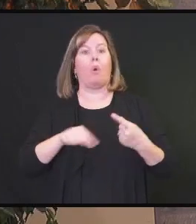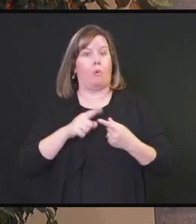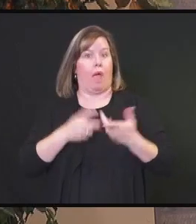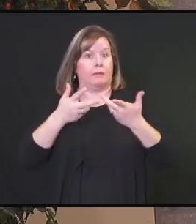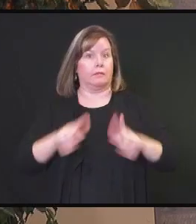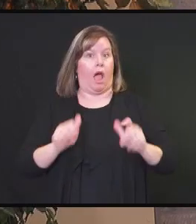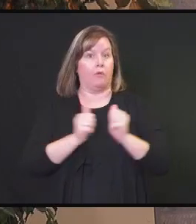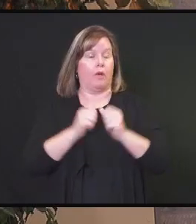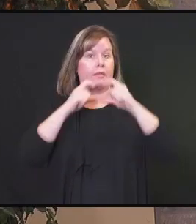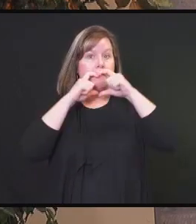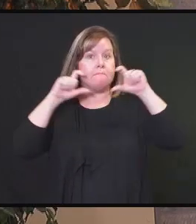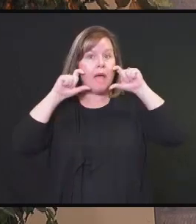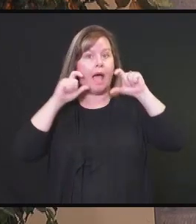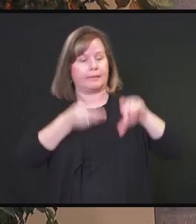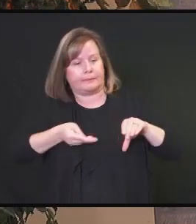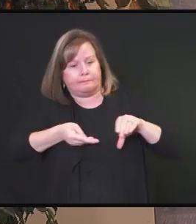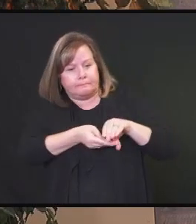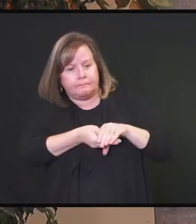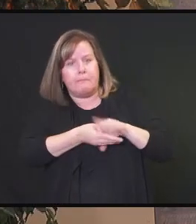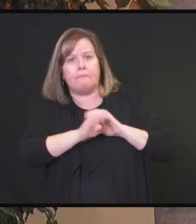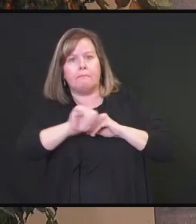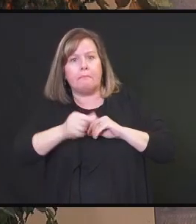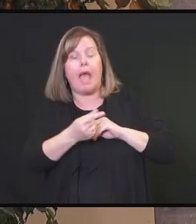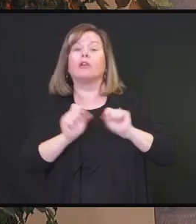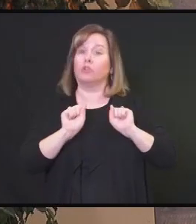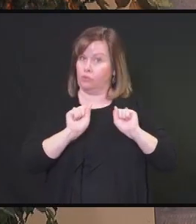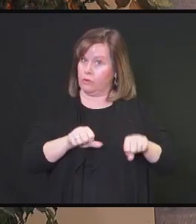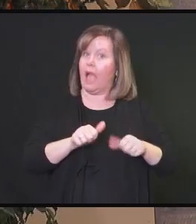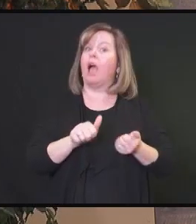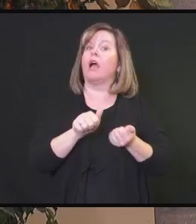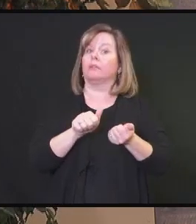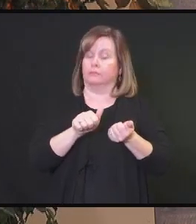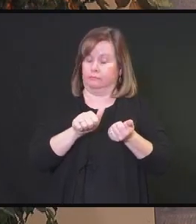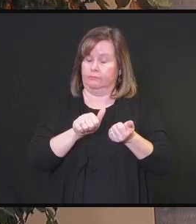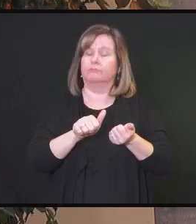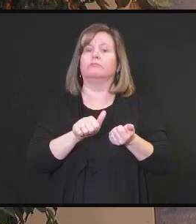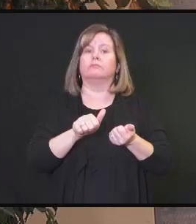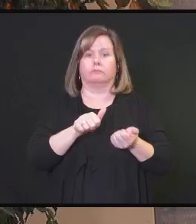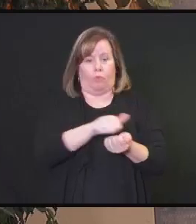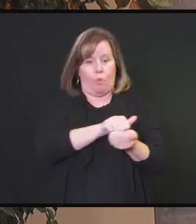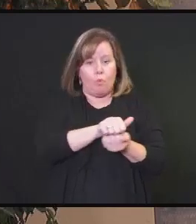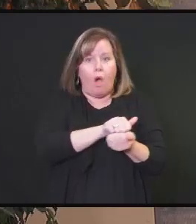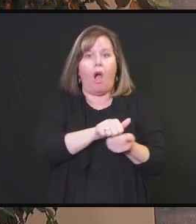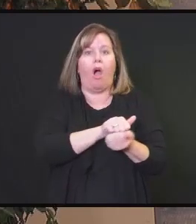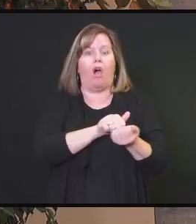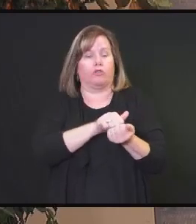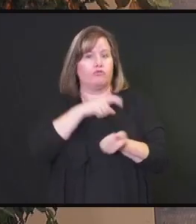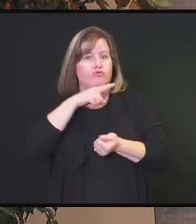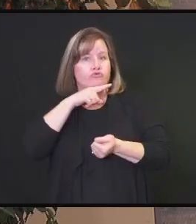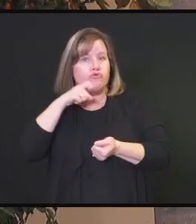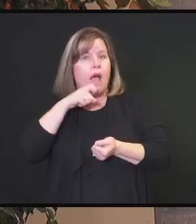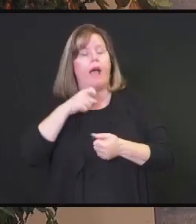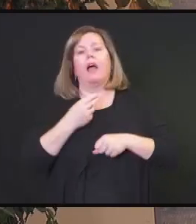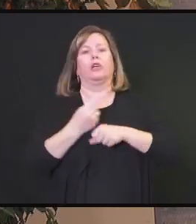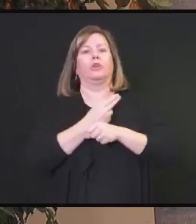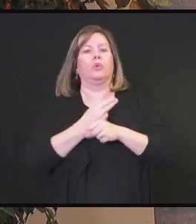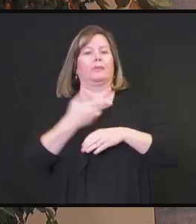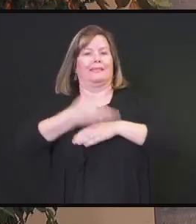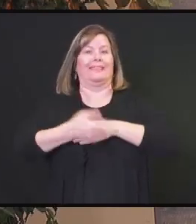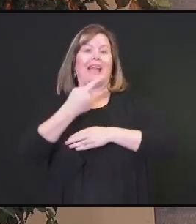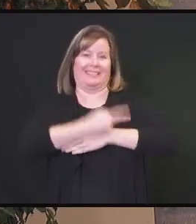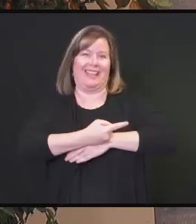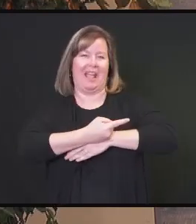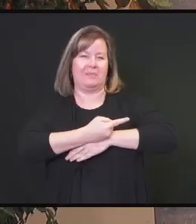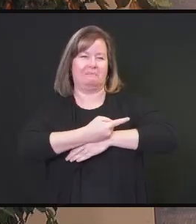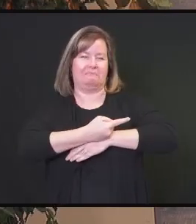you take care of it properly. You can wash and dry in a machine your mask and reuse it the next day. So